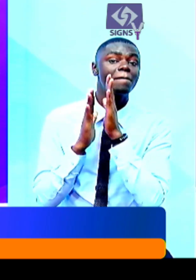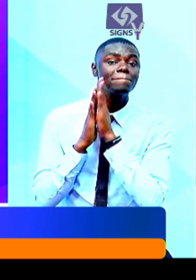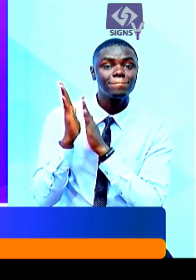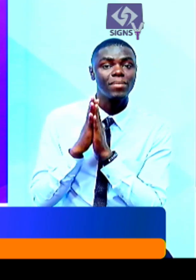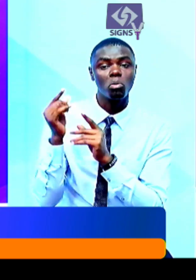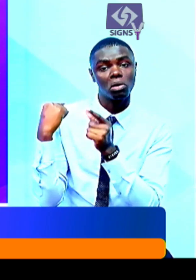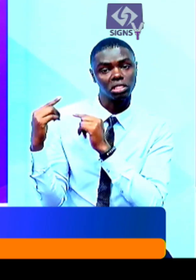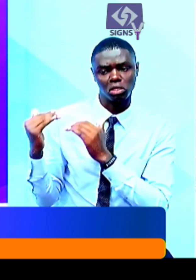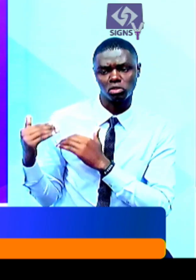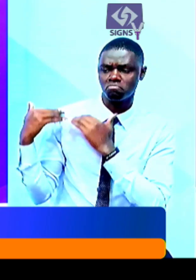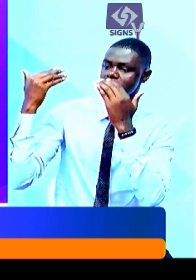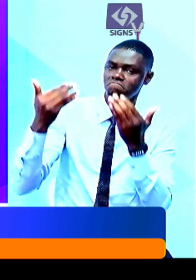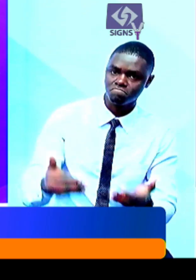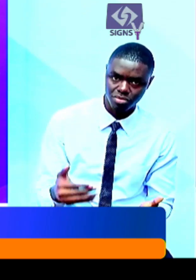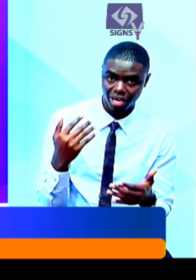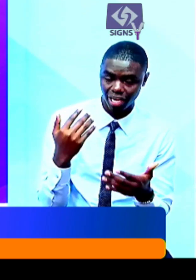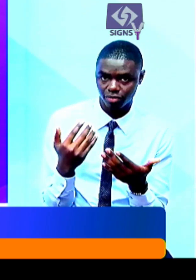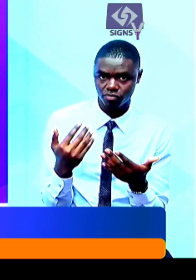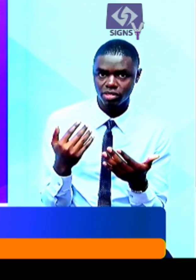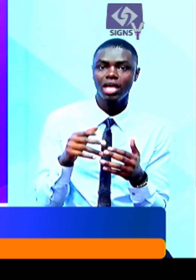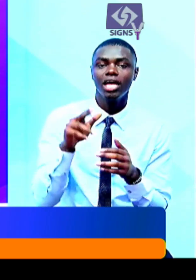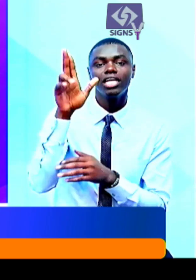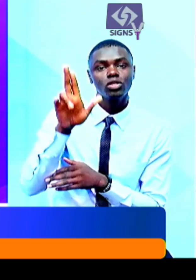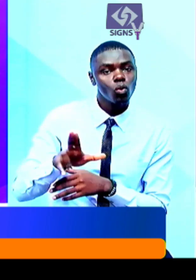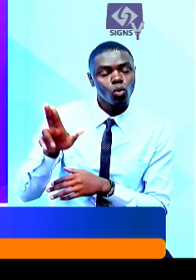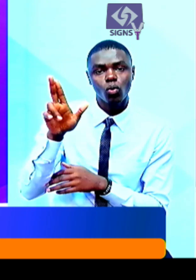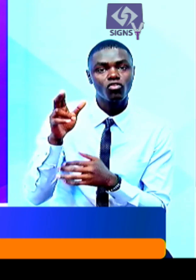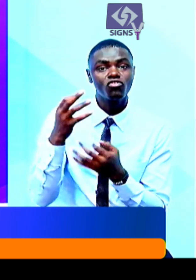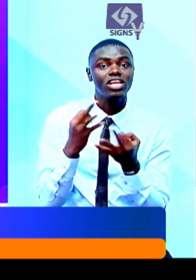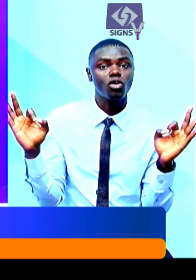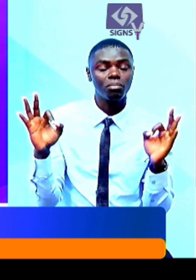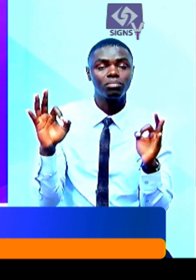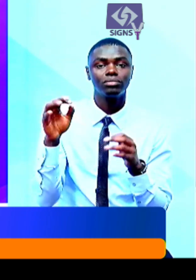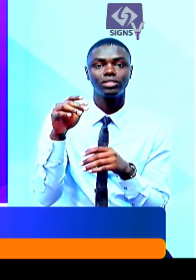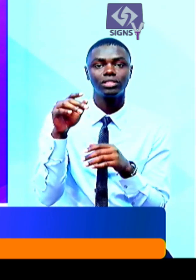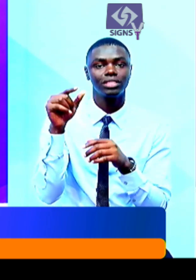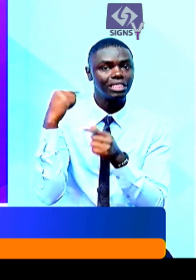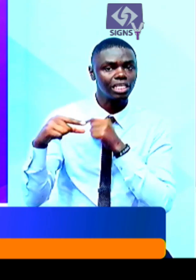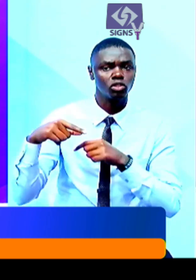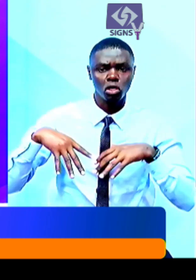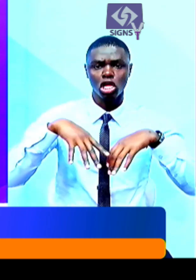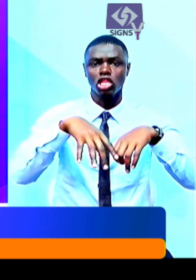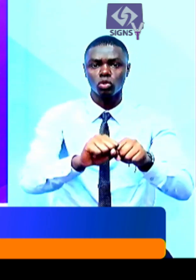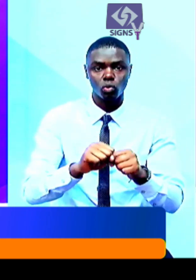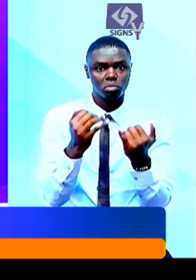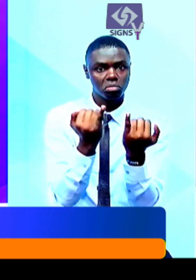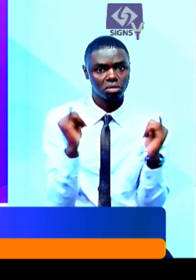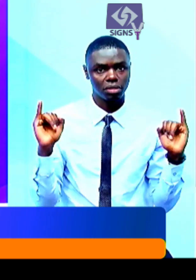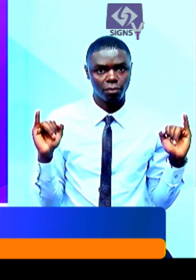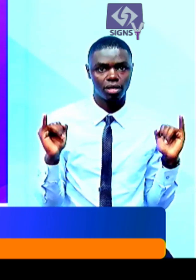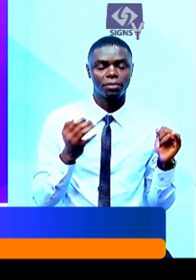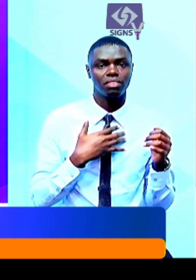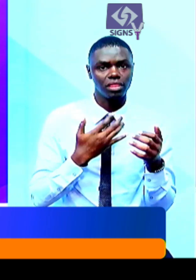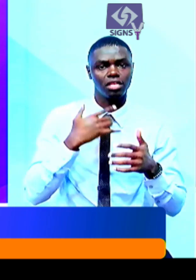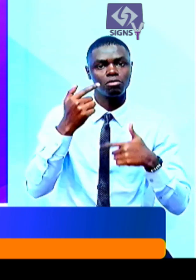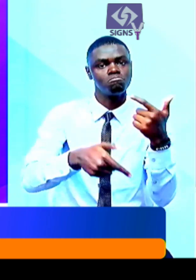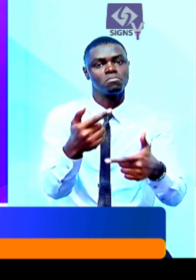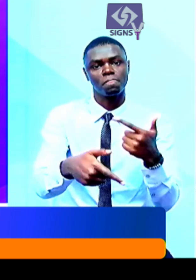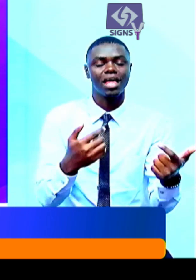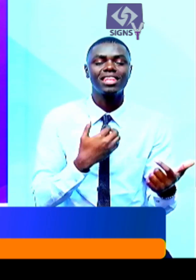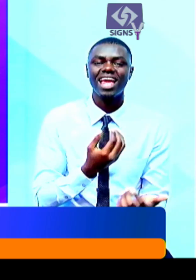second generation of that, we call them Uhuru generation. They're the people who took up now independence and ran with it. They have